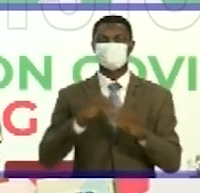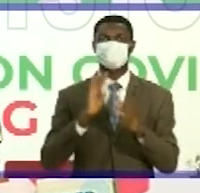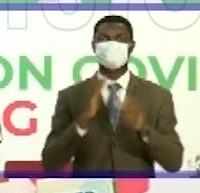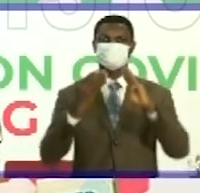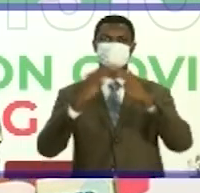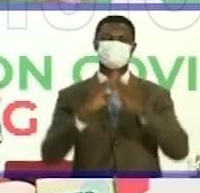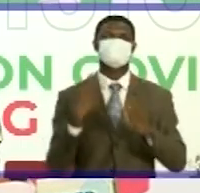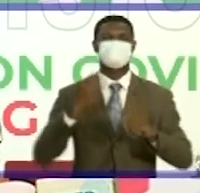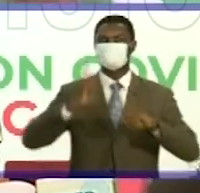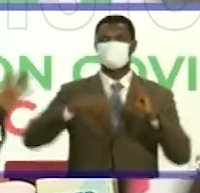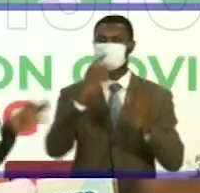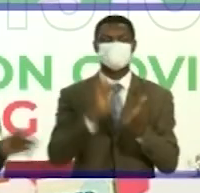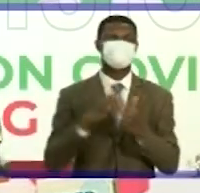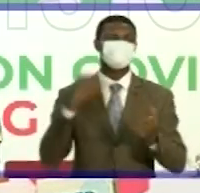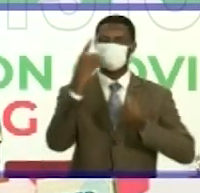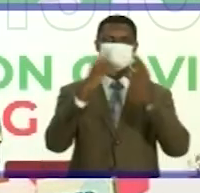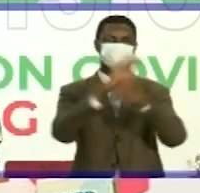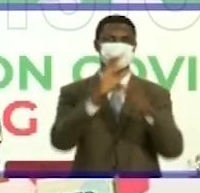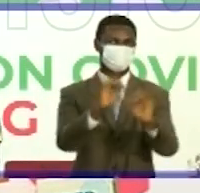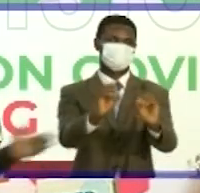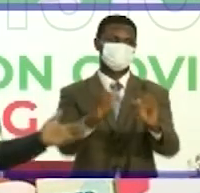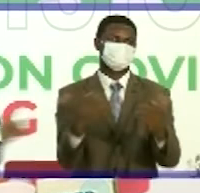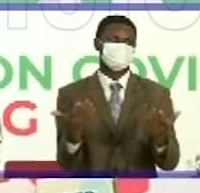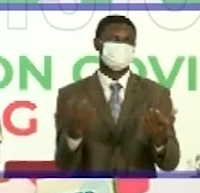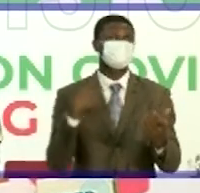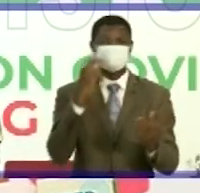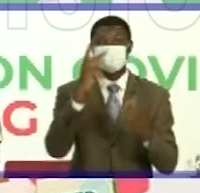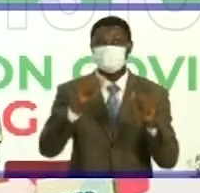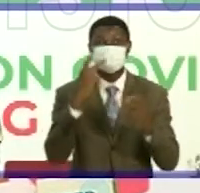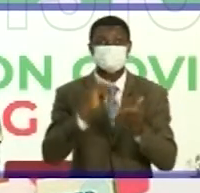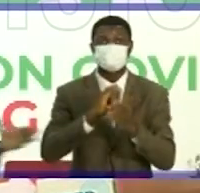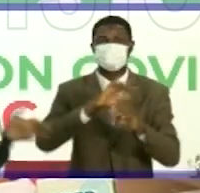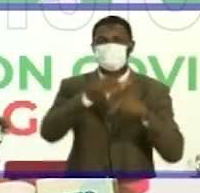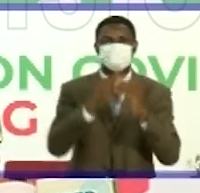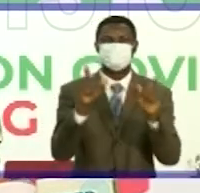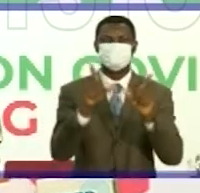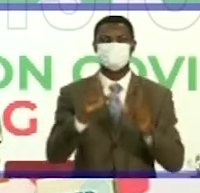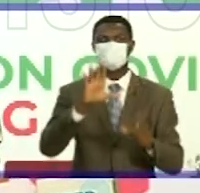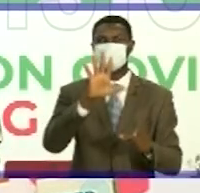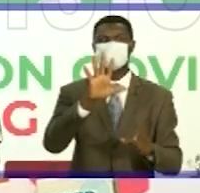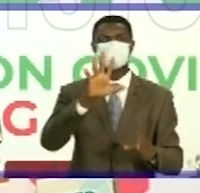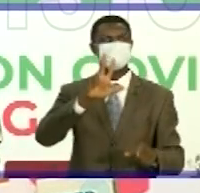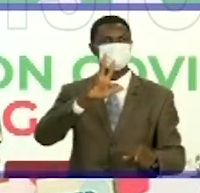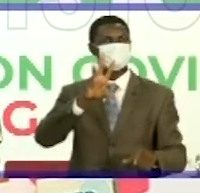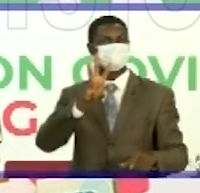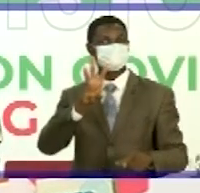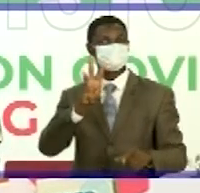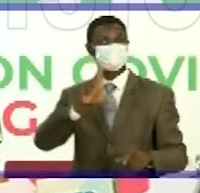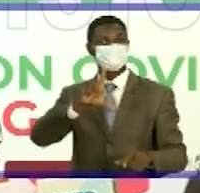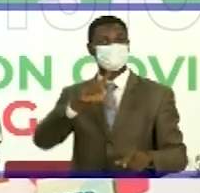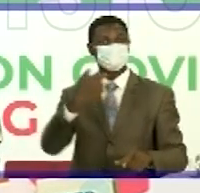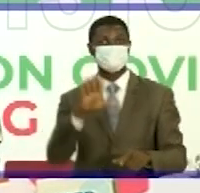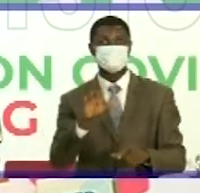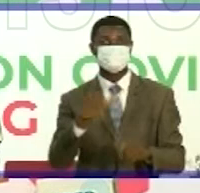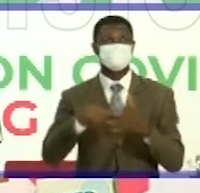We cannot claim that we know what is happening in all the communities. And you can see the number of local governments. 536 out of